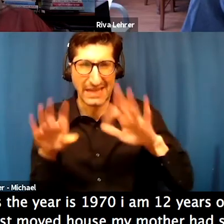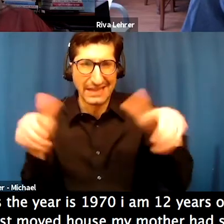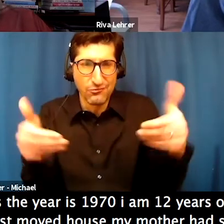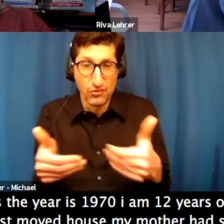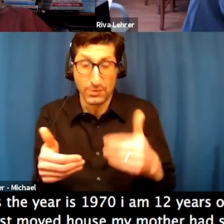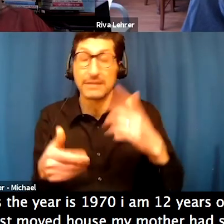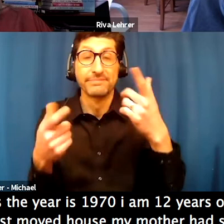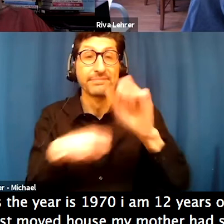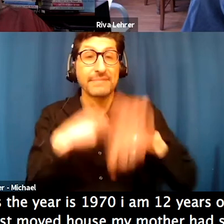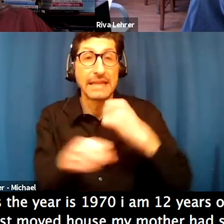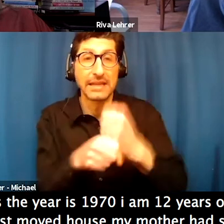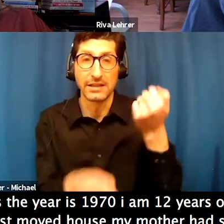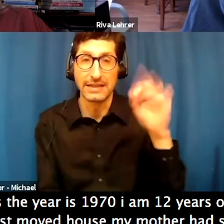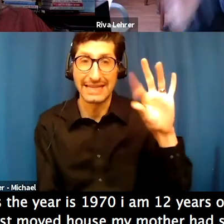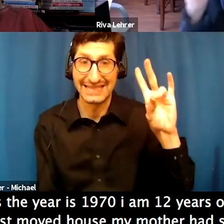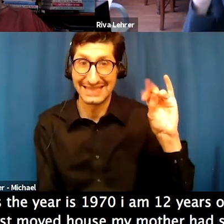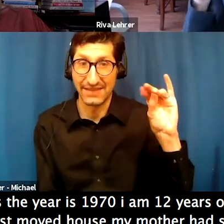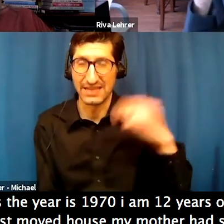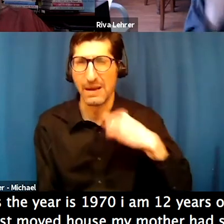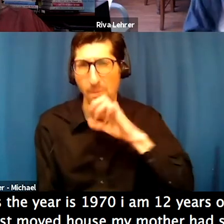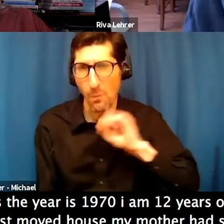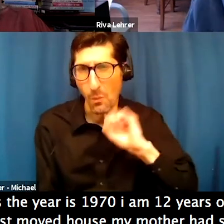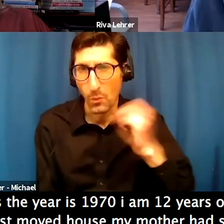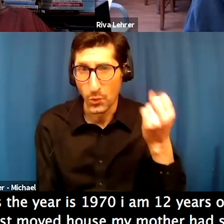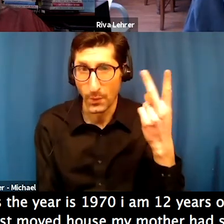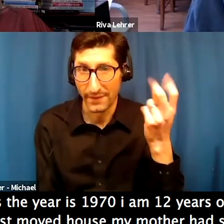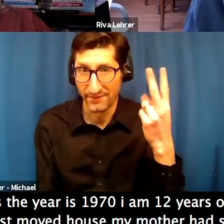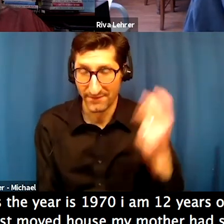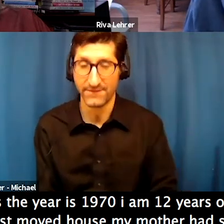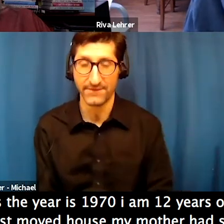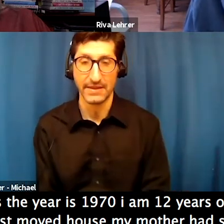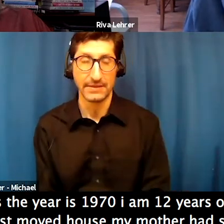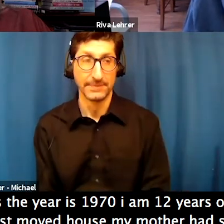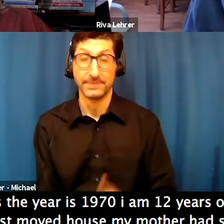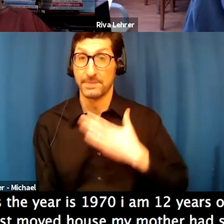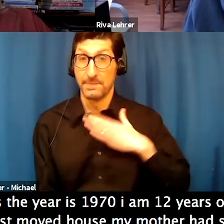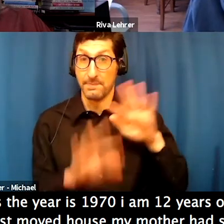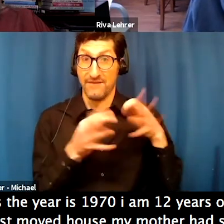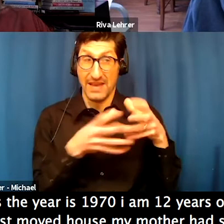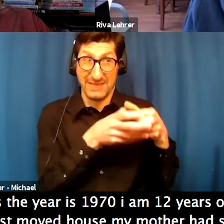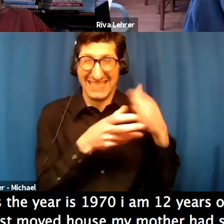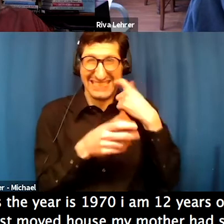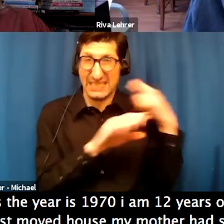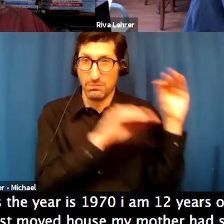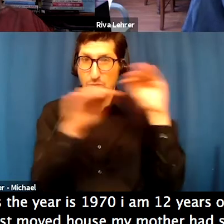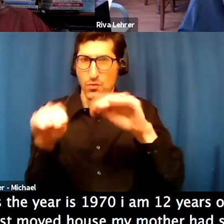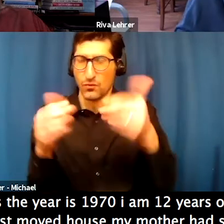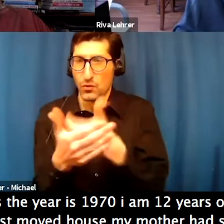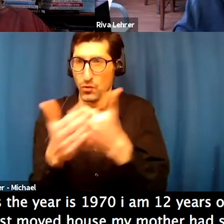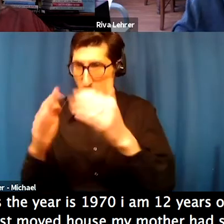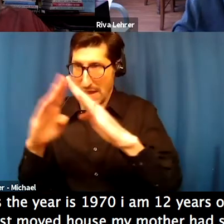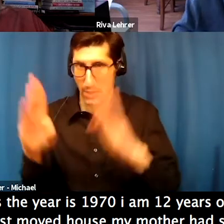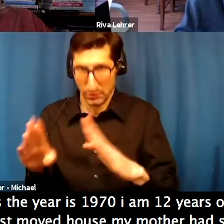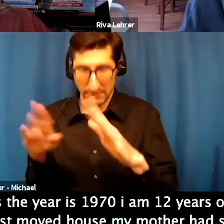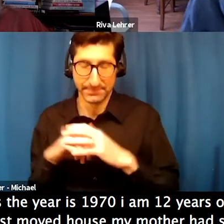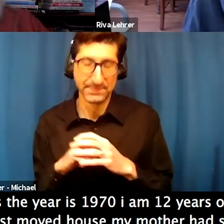the year is 1970. I am 12 years old. Um, we have just, uh, moved house. My mother